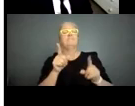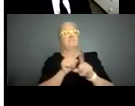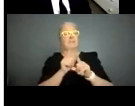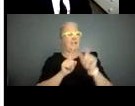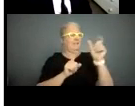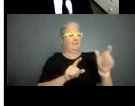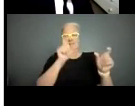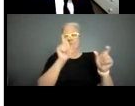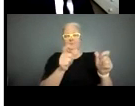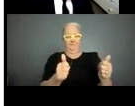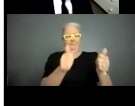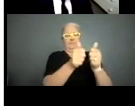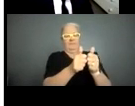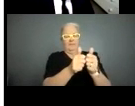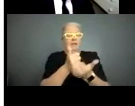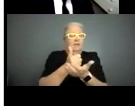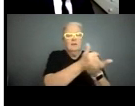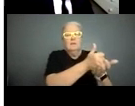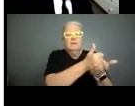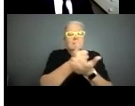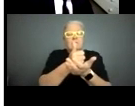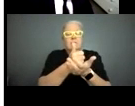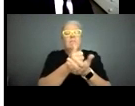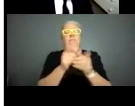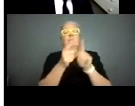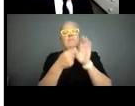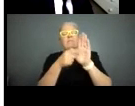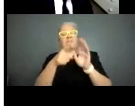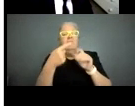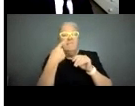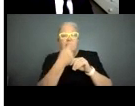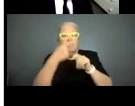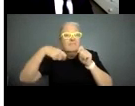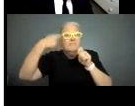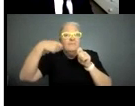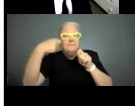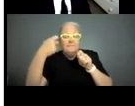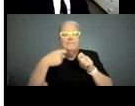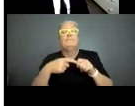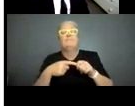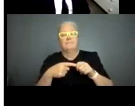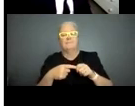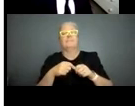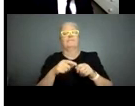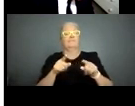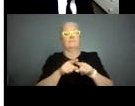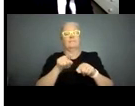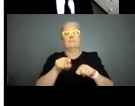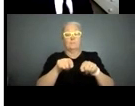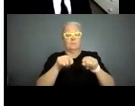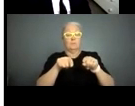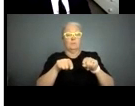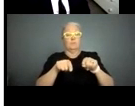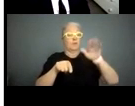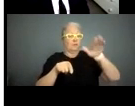film the school in Mapika, where peer support methods were being used, child to child they called it. There's also a clip there